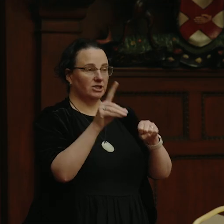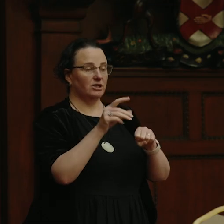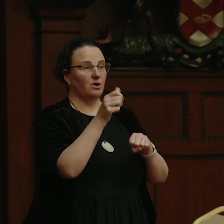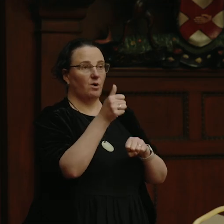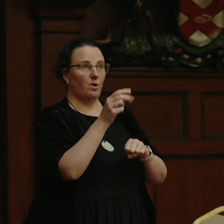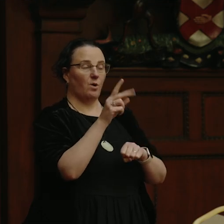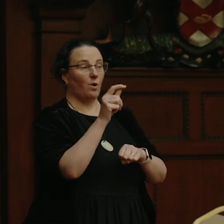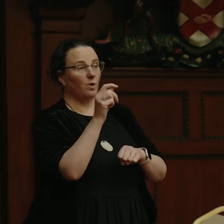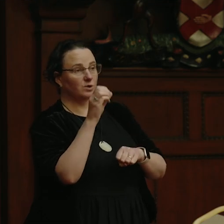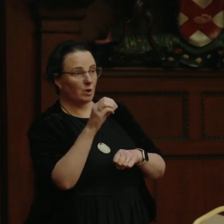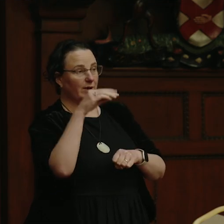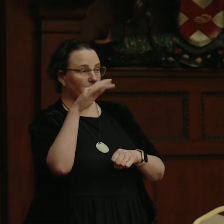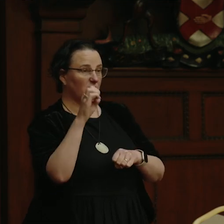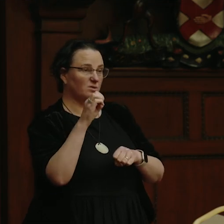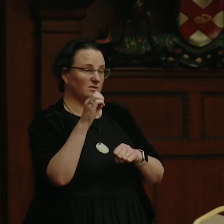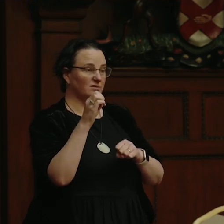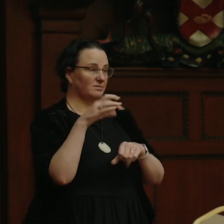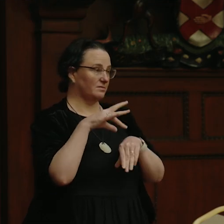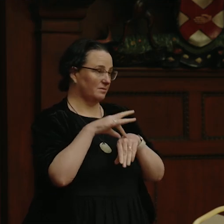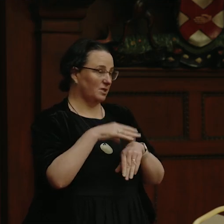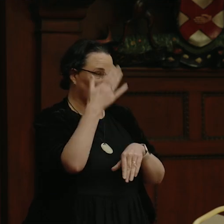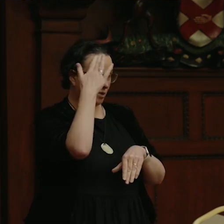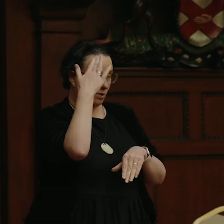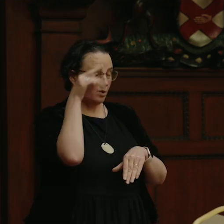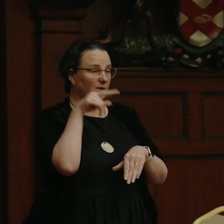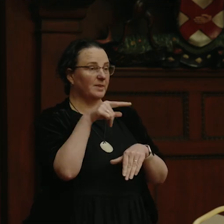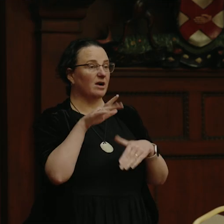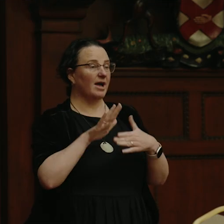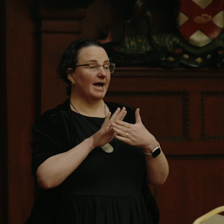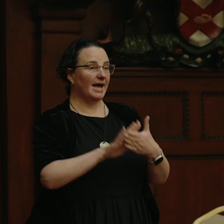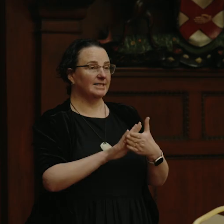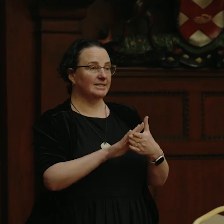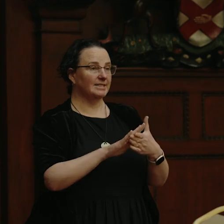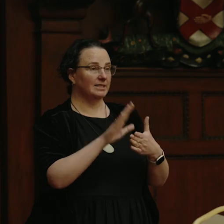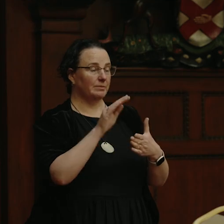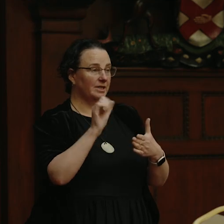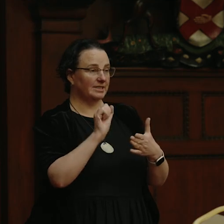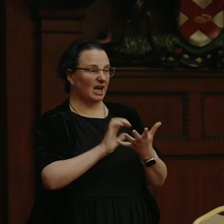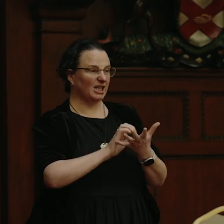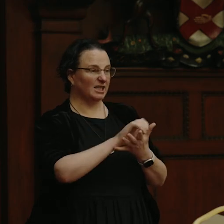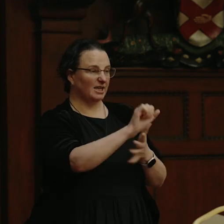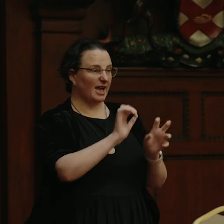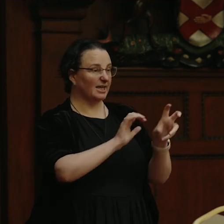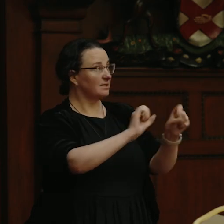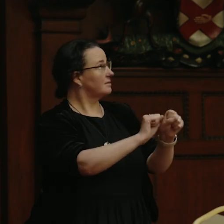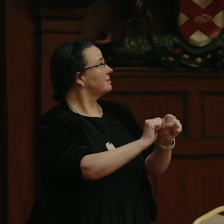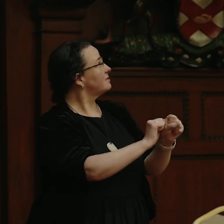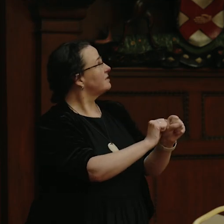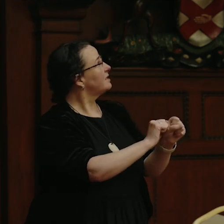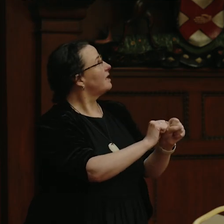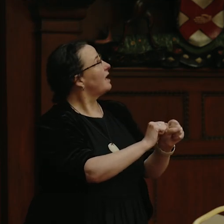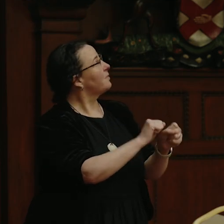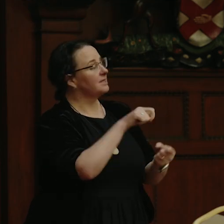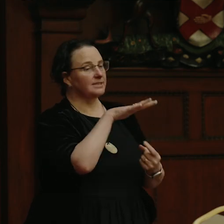all know, but those autoantibodies are attacking that lacrimal gland. It lives up here, up at the top of